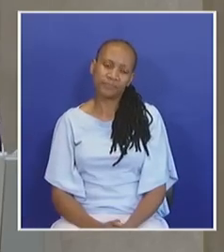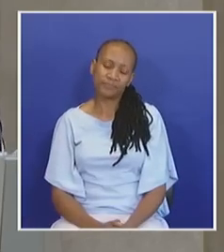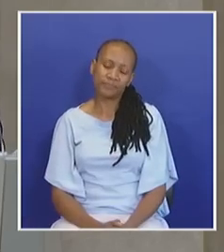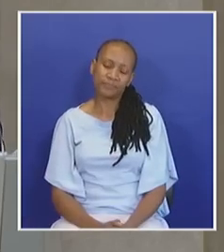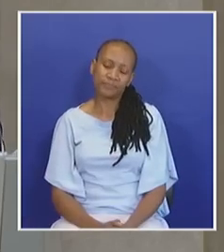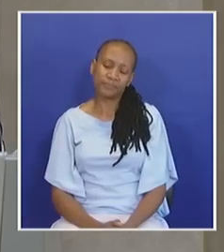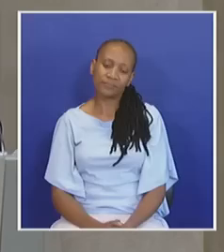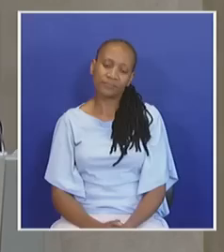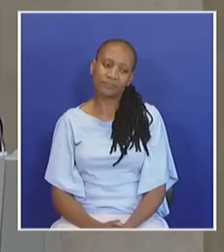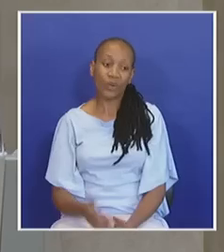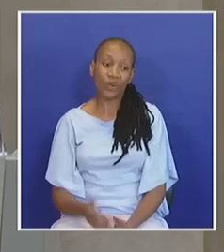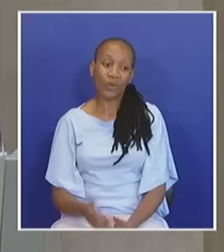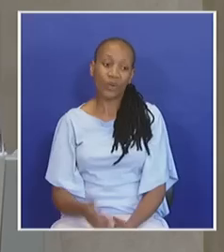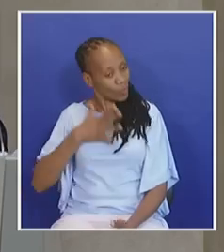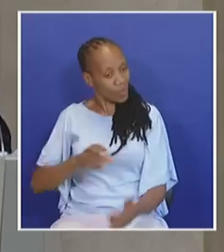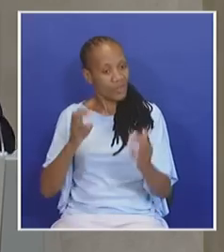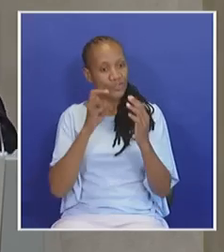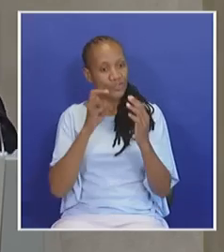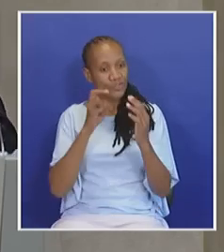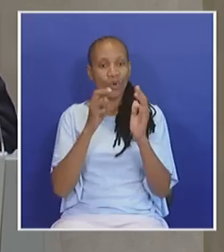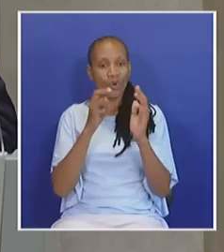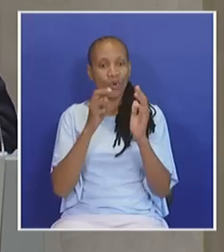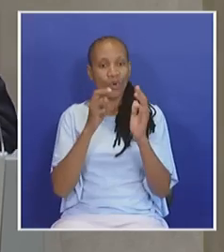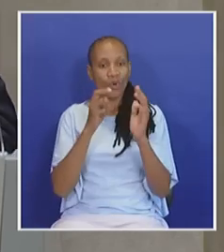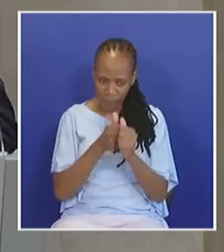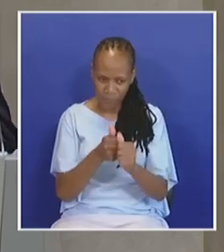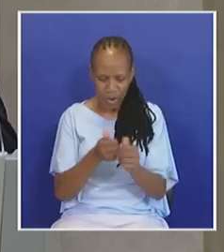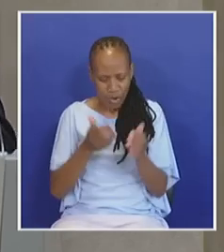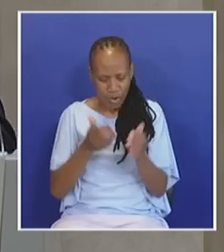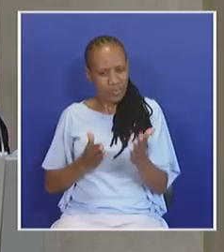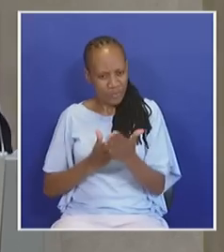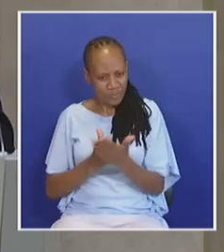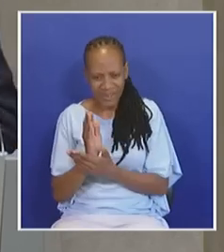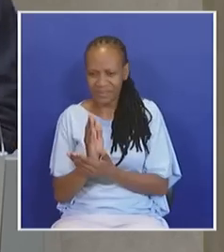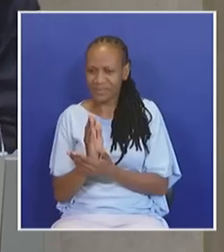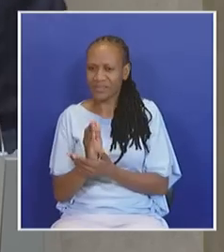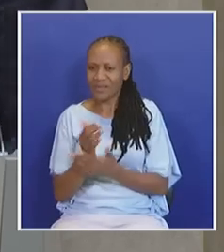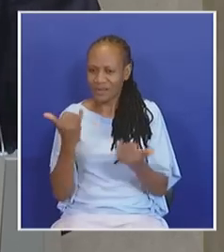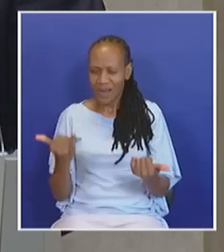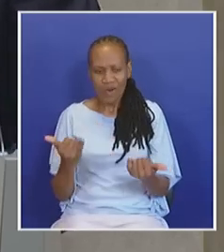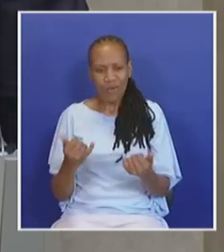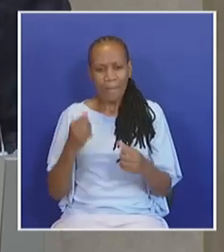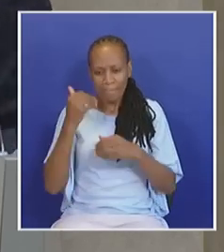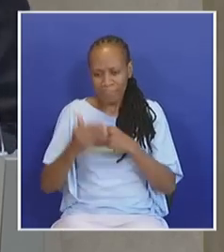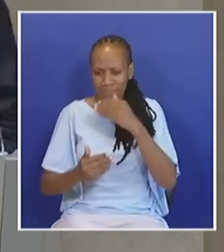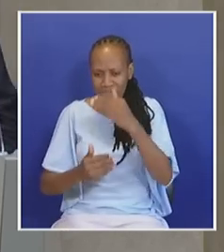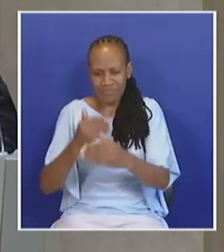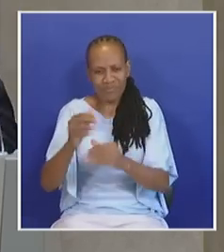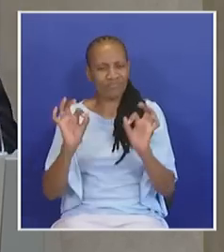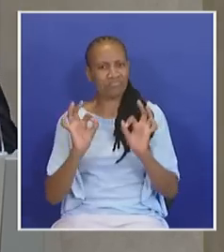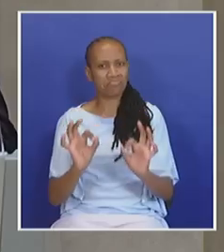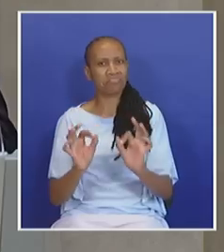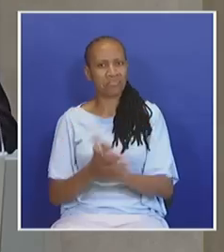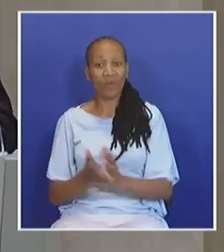the rule of law, human rights, and fundamental freedoms is decades old. South Africans of